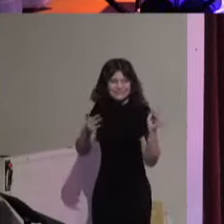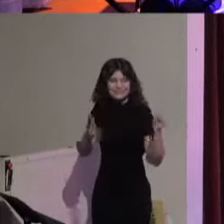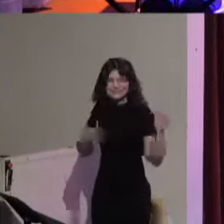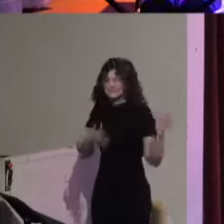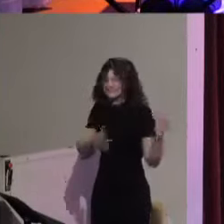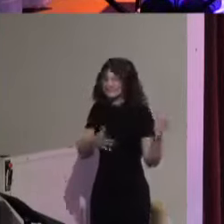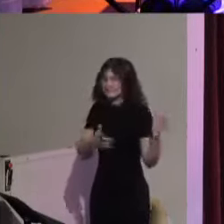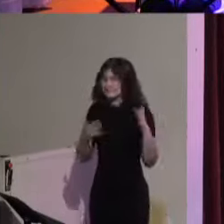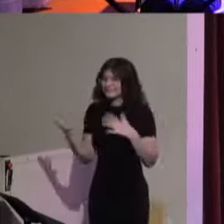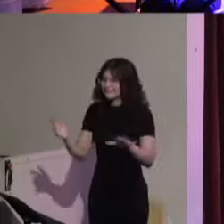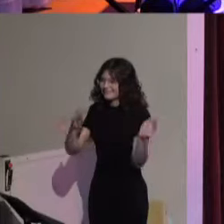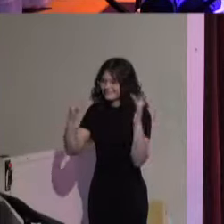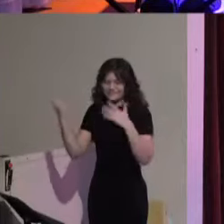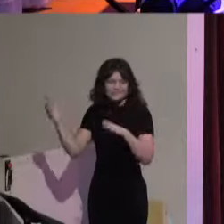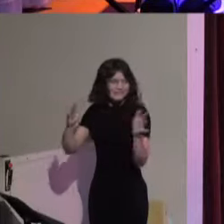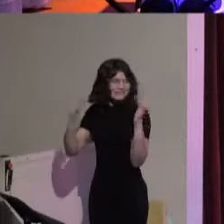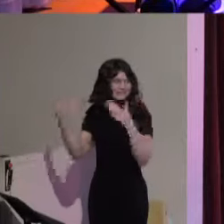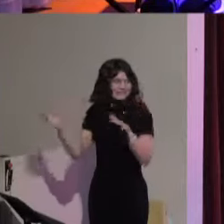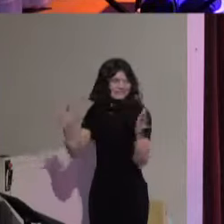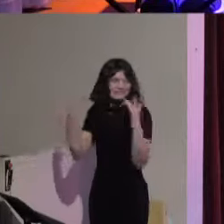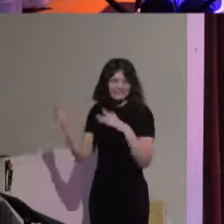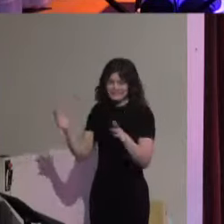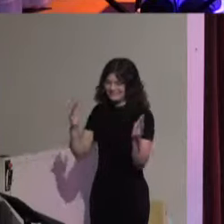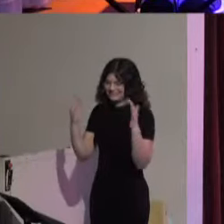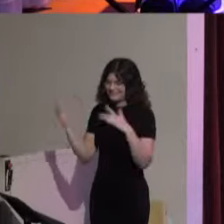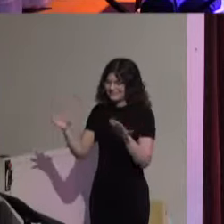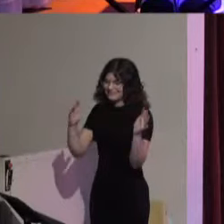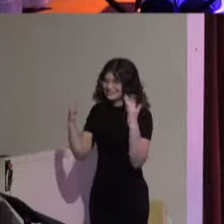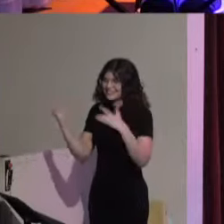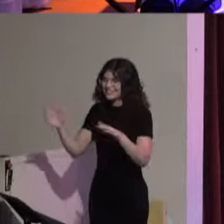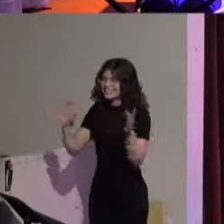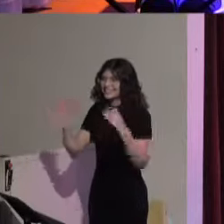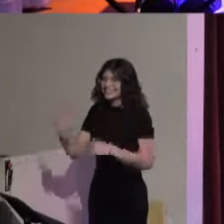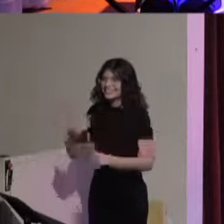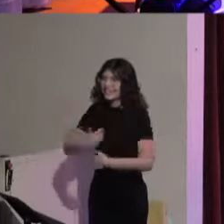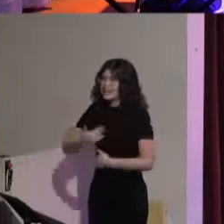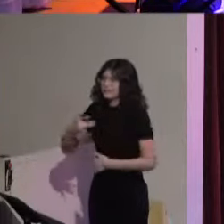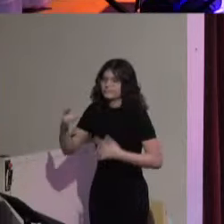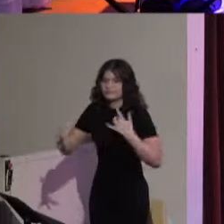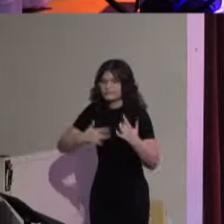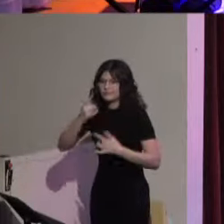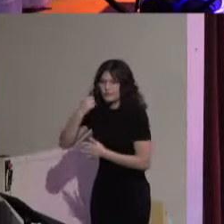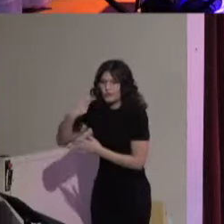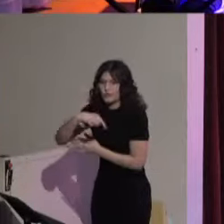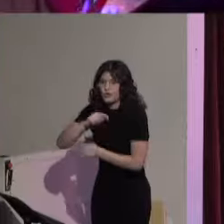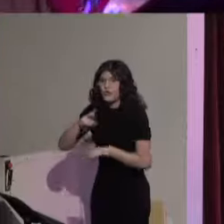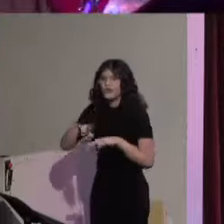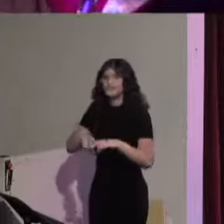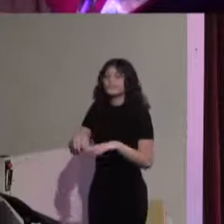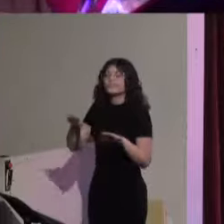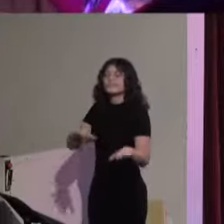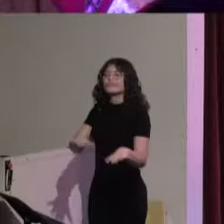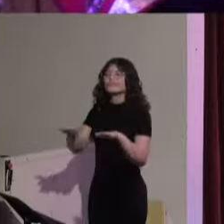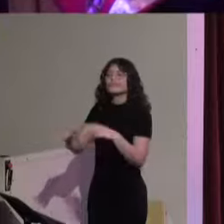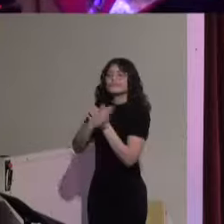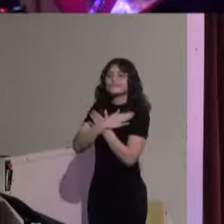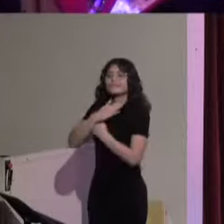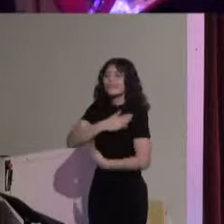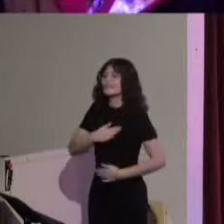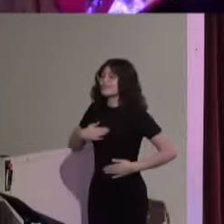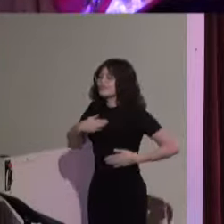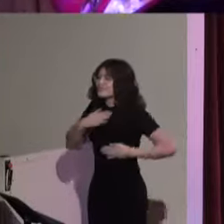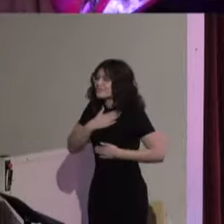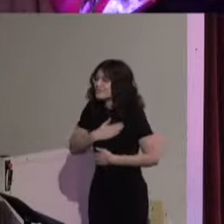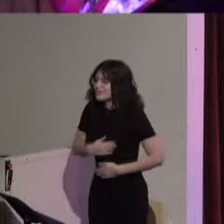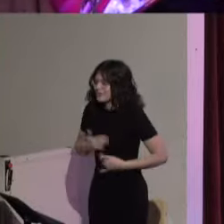Harrison, our music teacher in the School for the Blind. I'm just like so excited for you guys to just sit back, relax, enjoy this